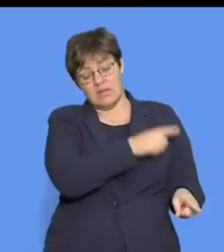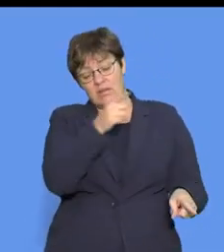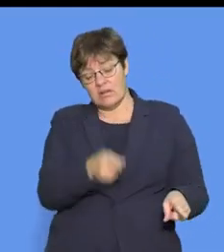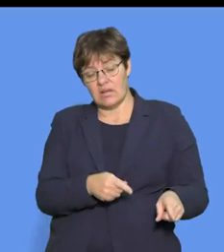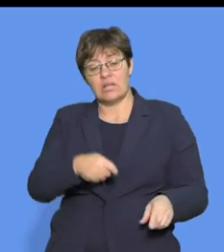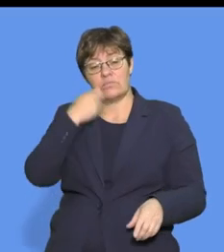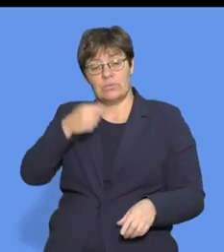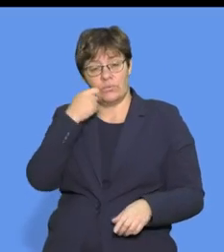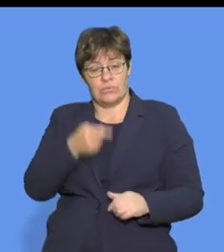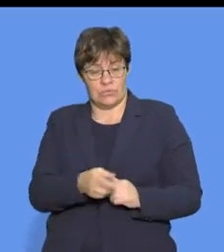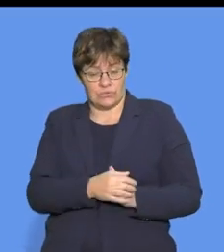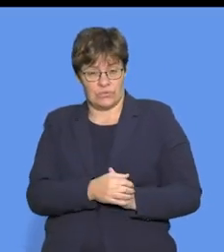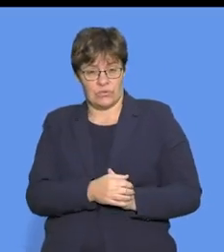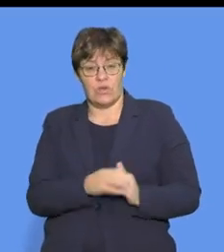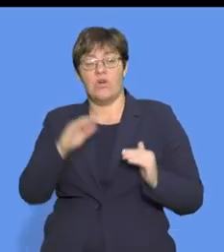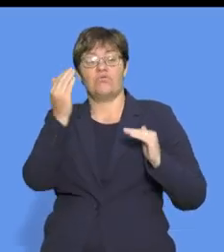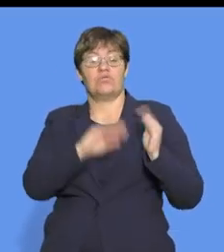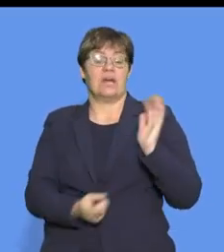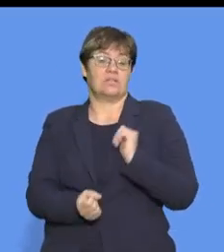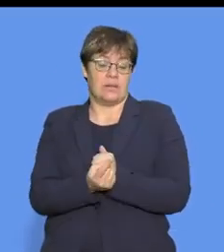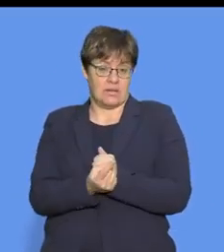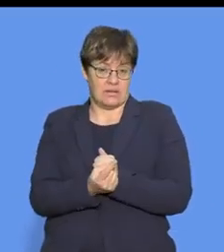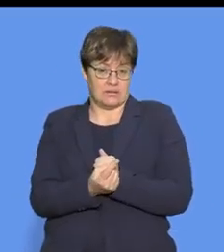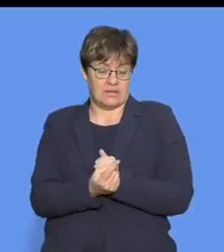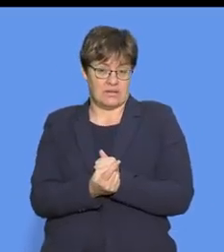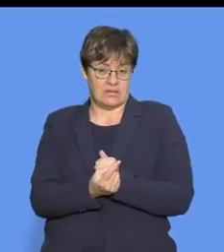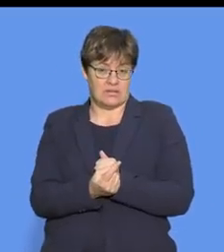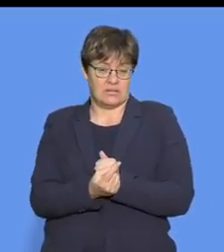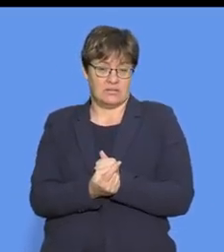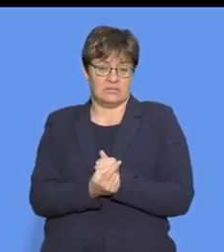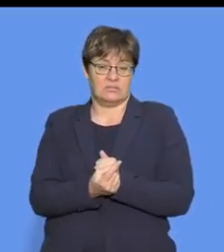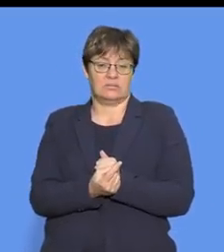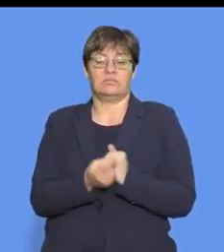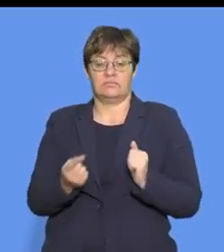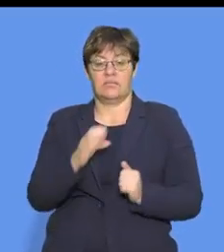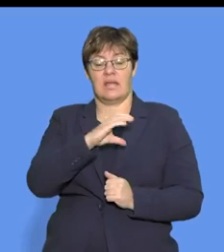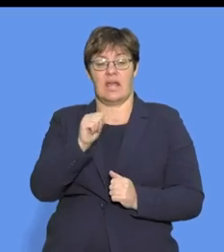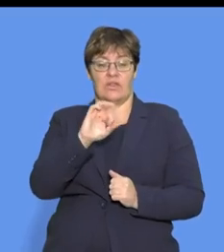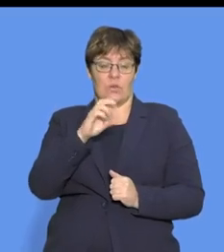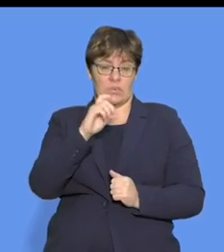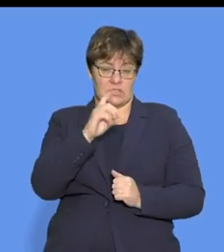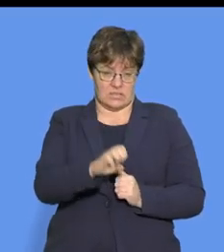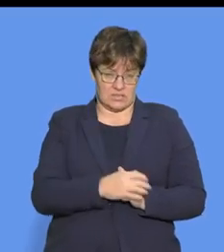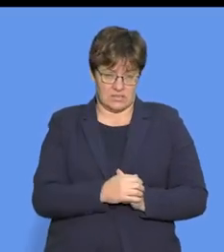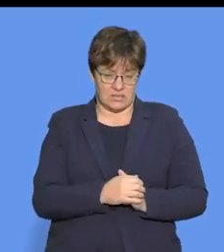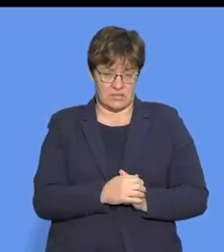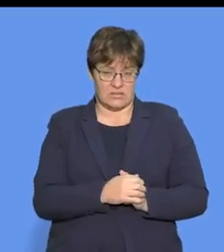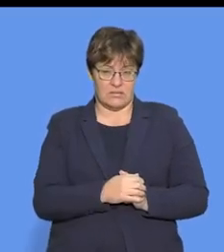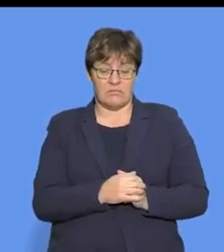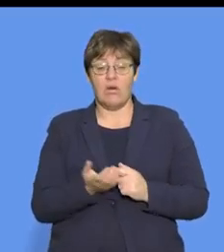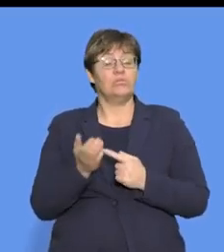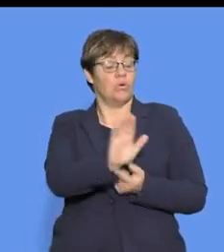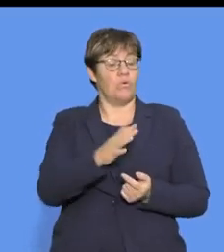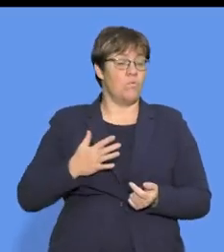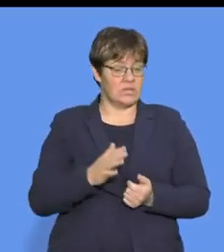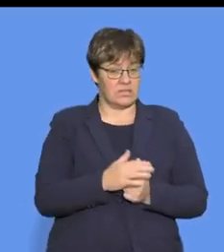cell. Whereas the spoon here is where reduction takes place, and it is the cathode. And I